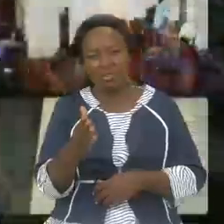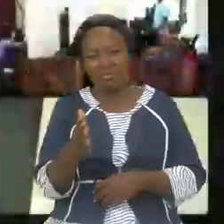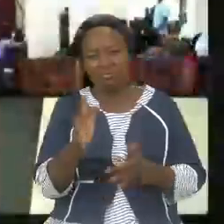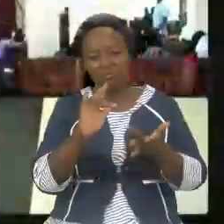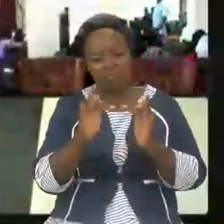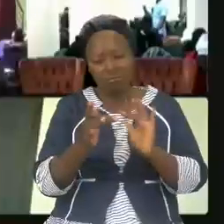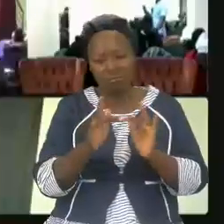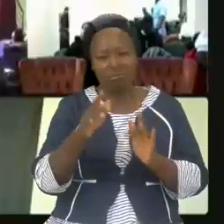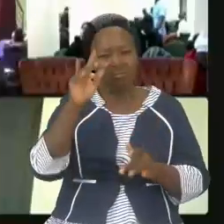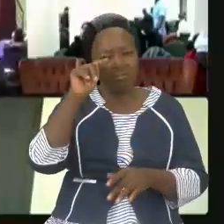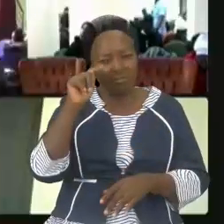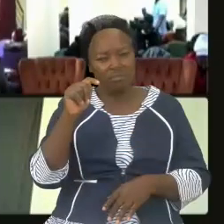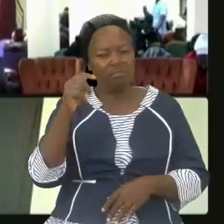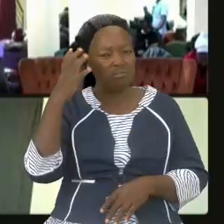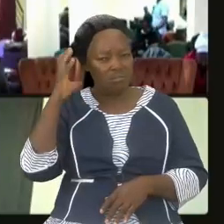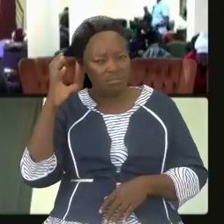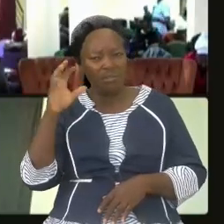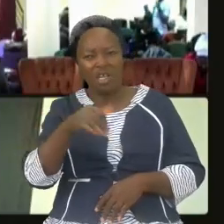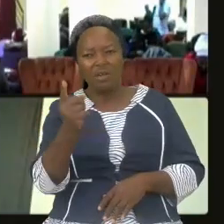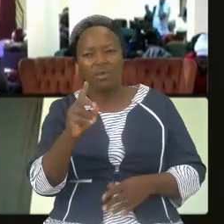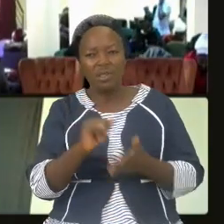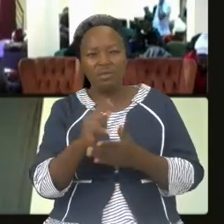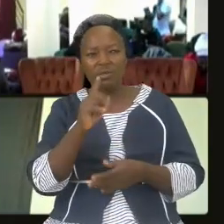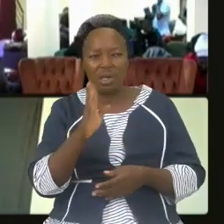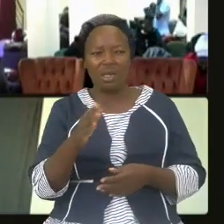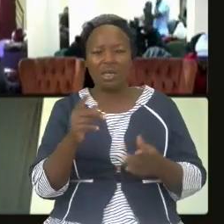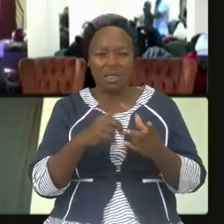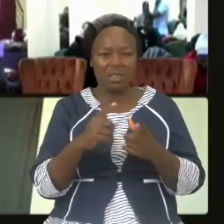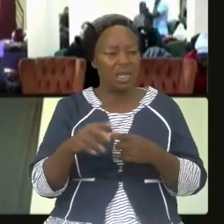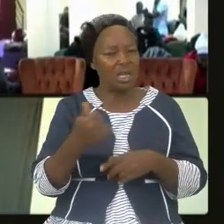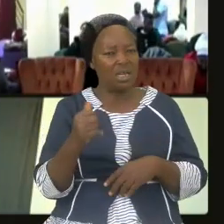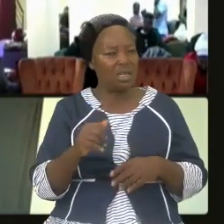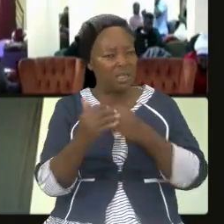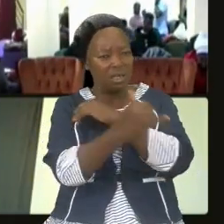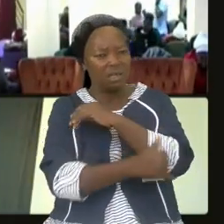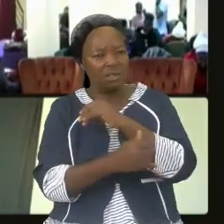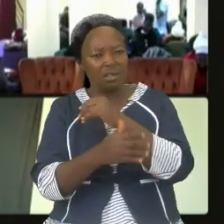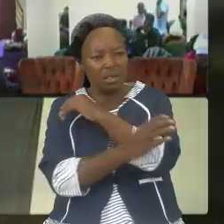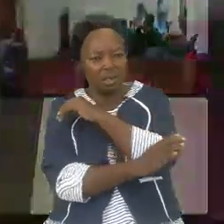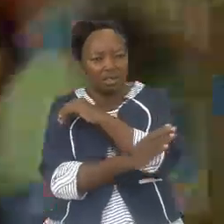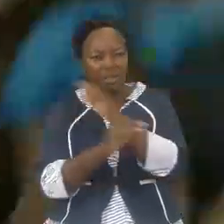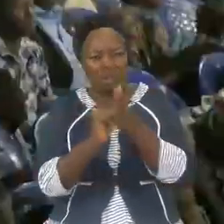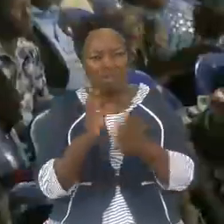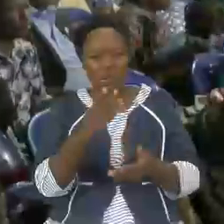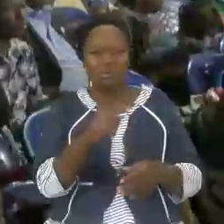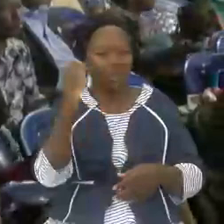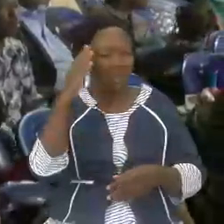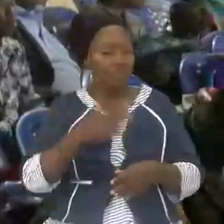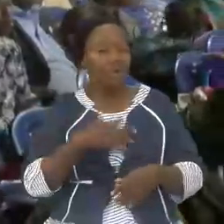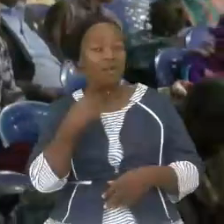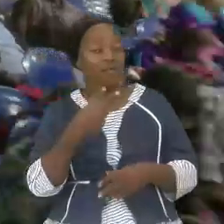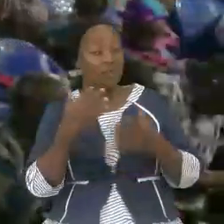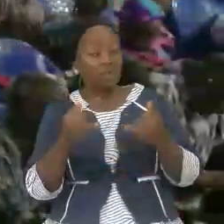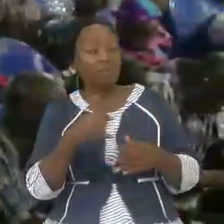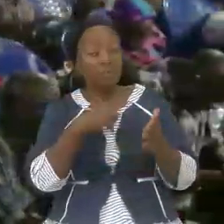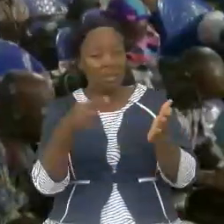radio, anywhere you are, any country you are, and you are hearing my voice now, this is your day of